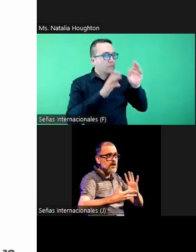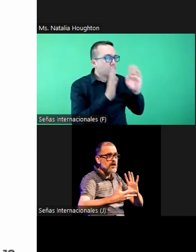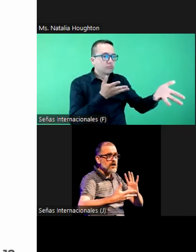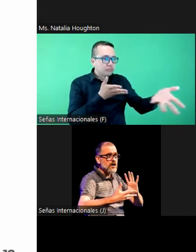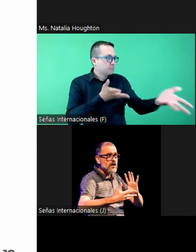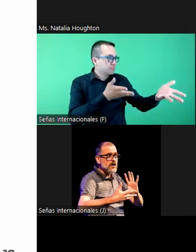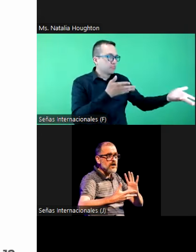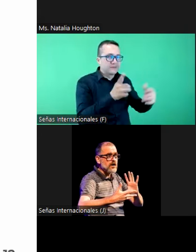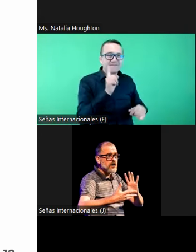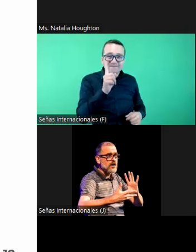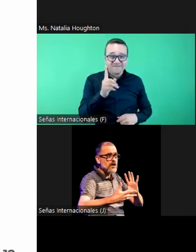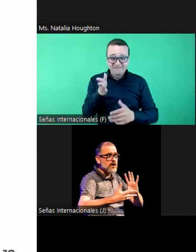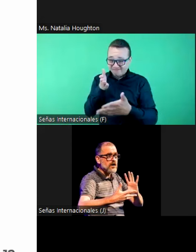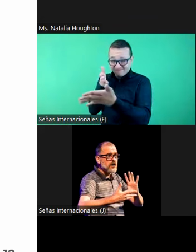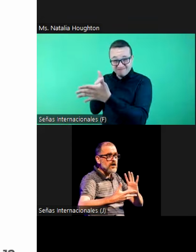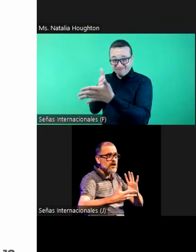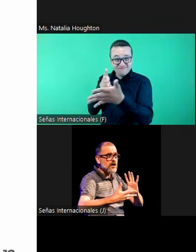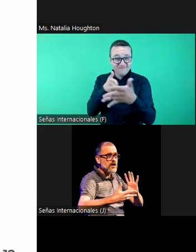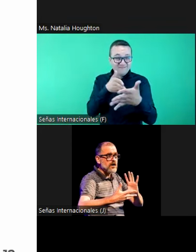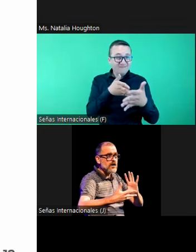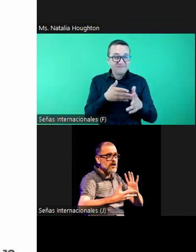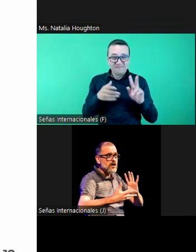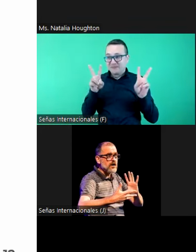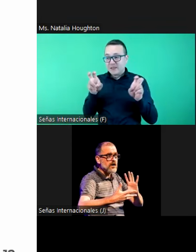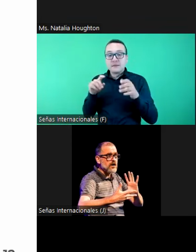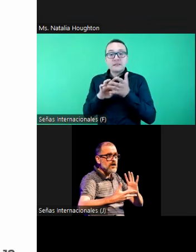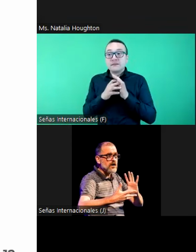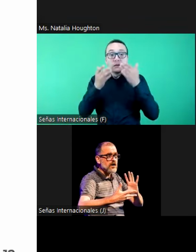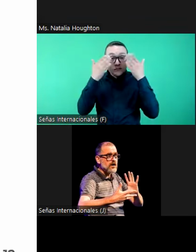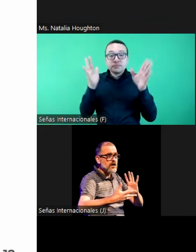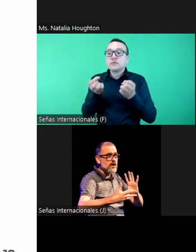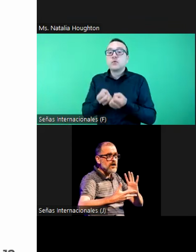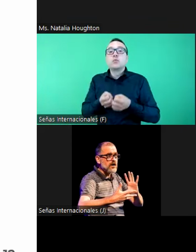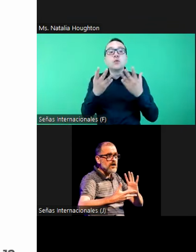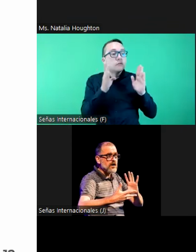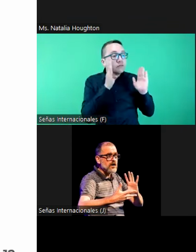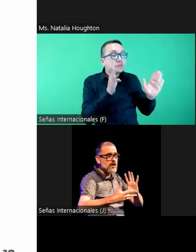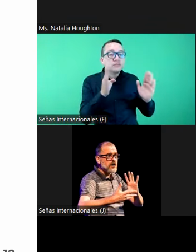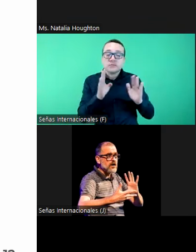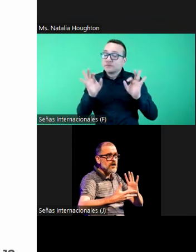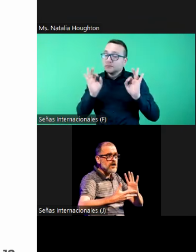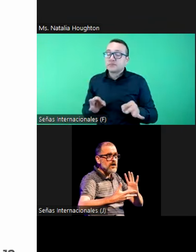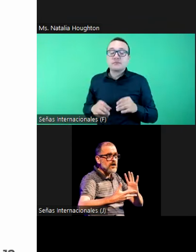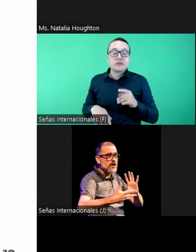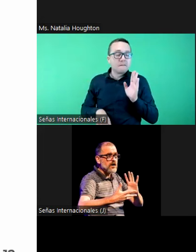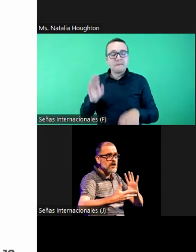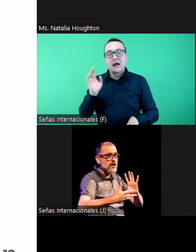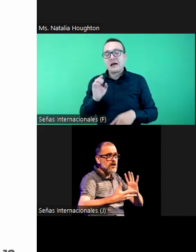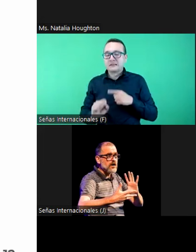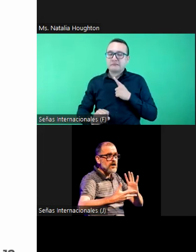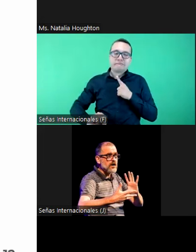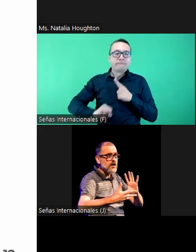and so the set of barriers apart from coverage is